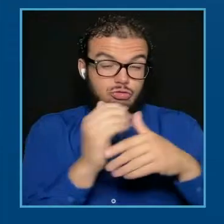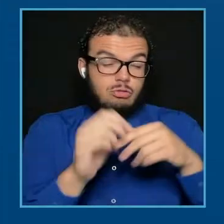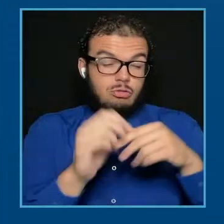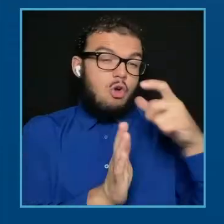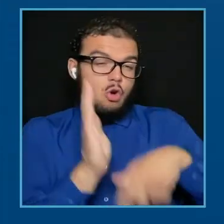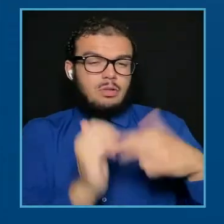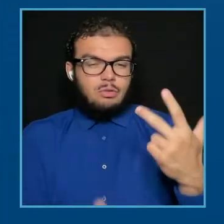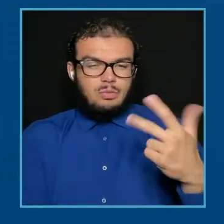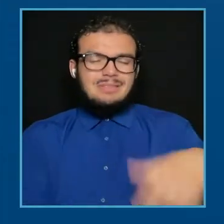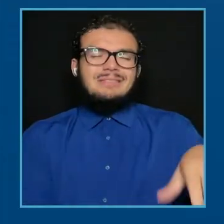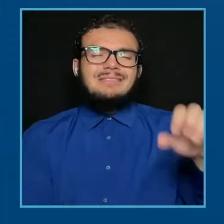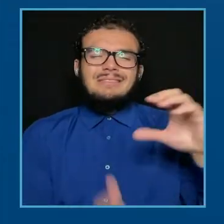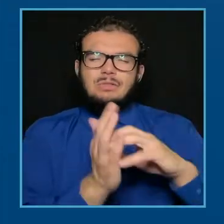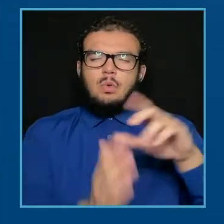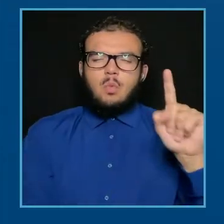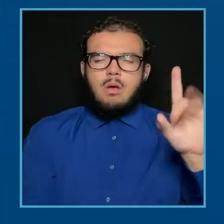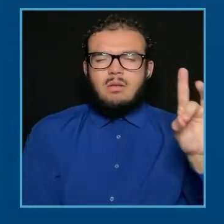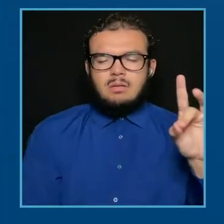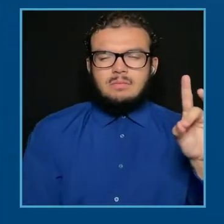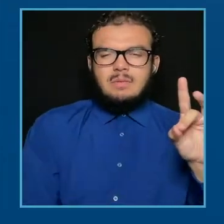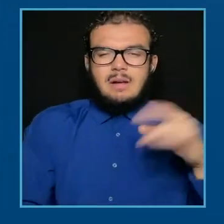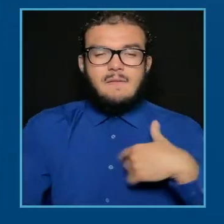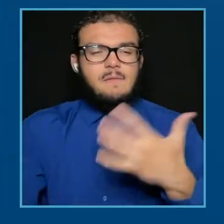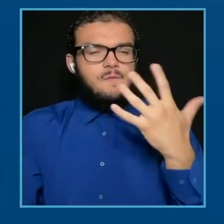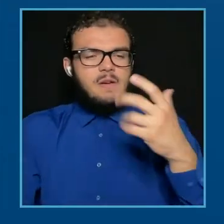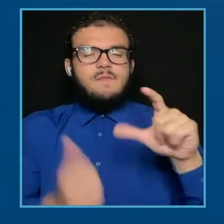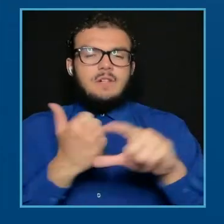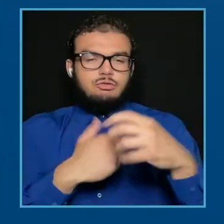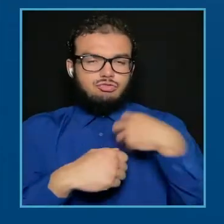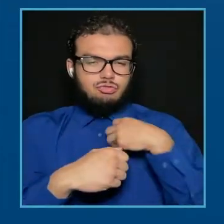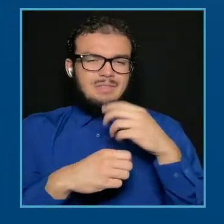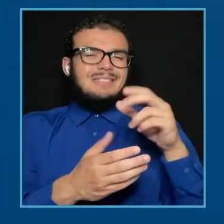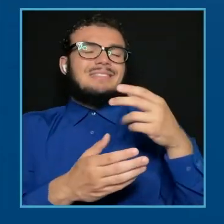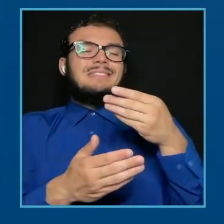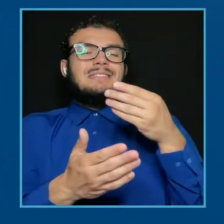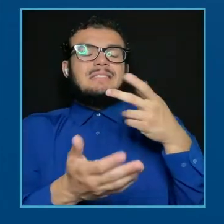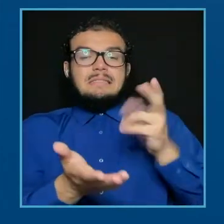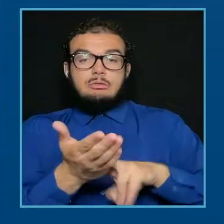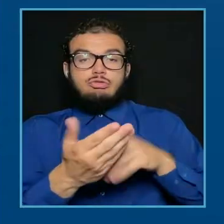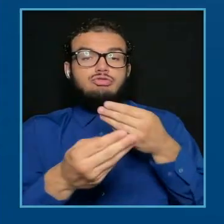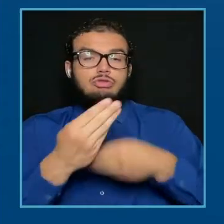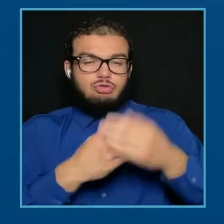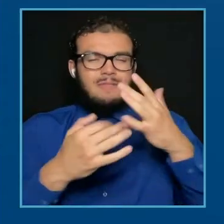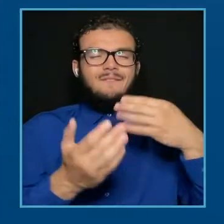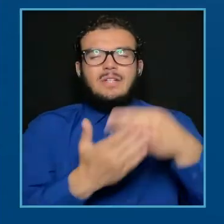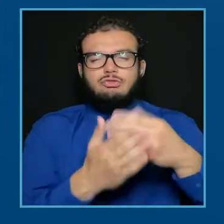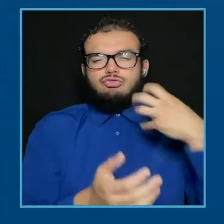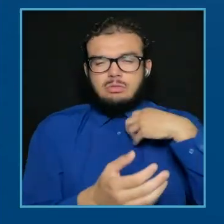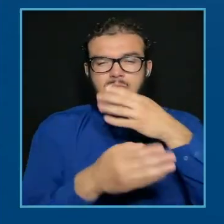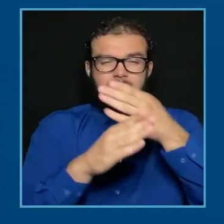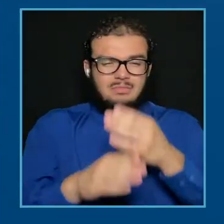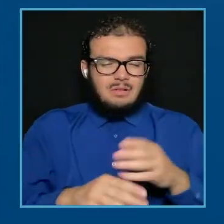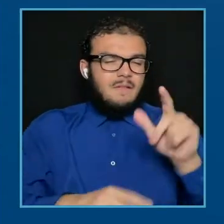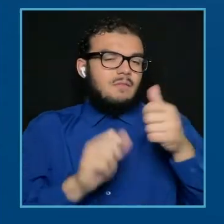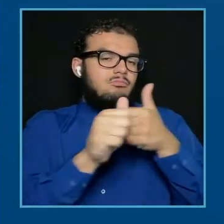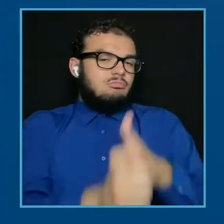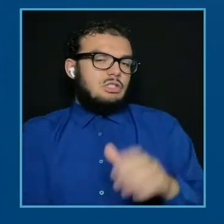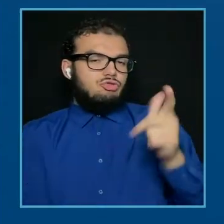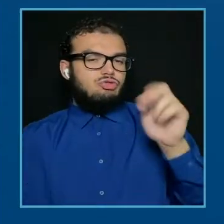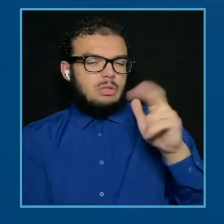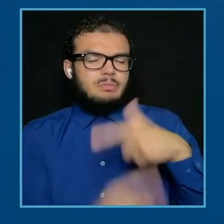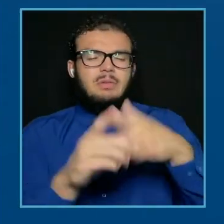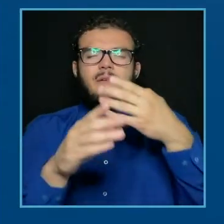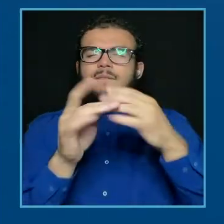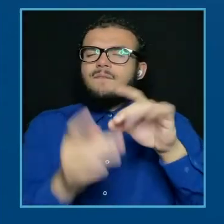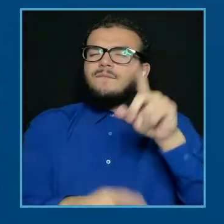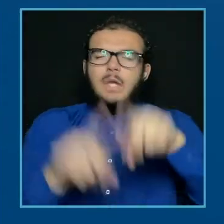1E requires that the 5 vice chairs, secretary, treasurer, and finance chair, be equally divided by gender, allowing for a variance of no more